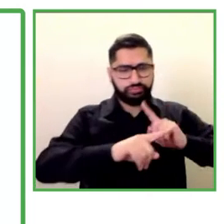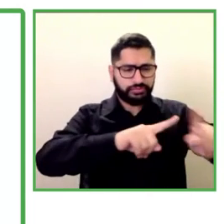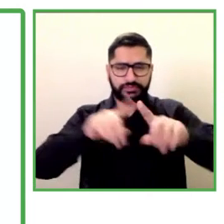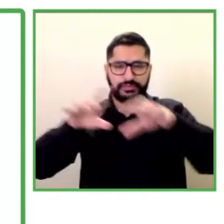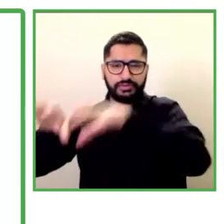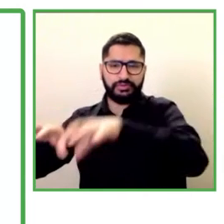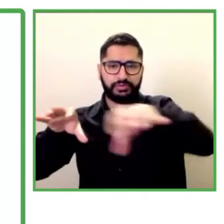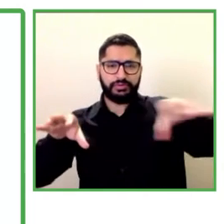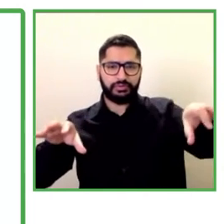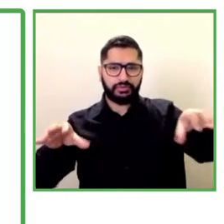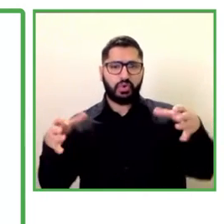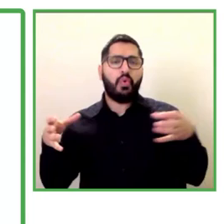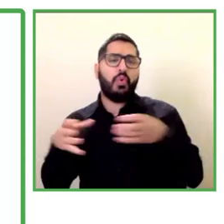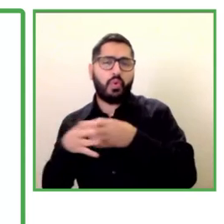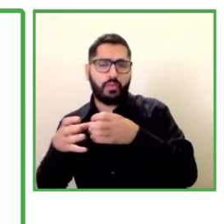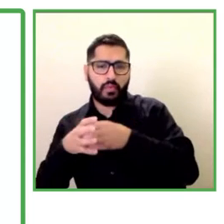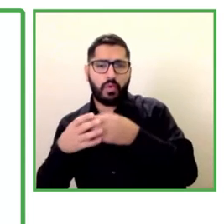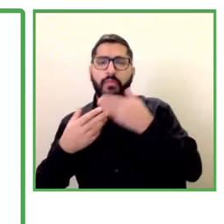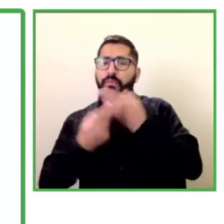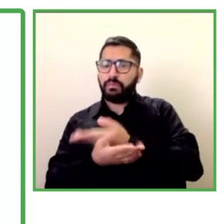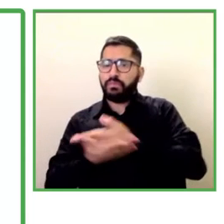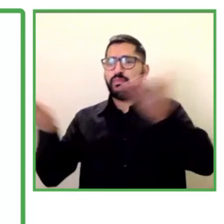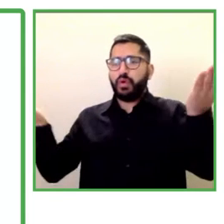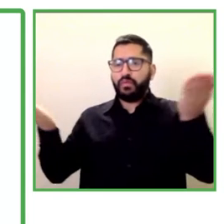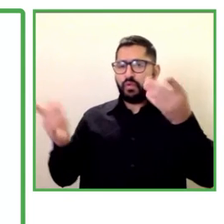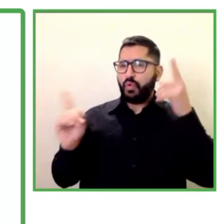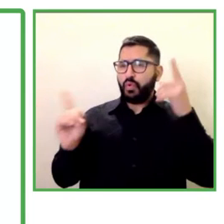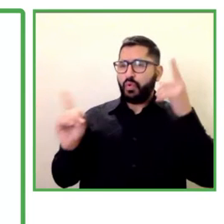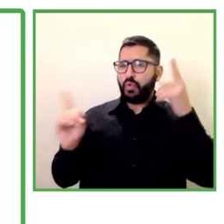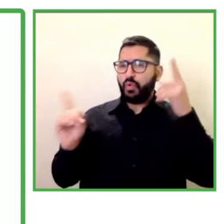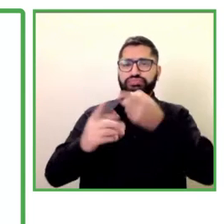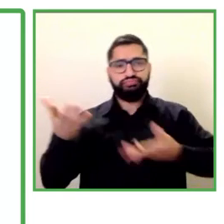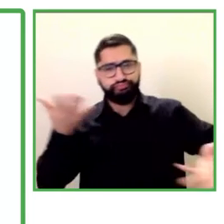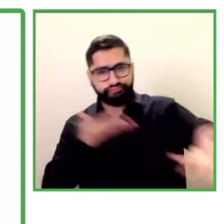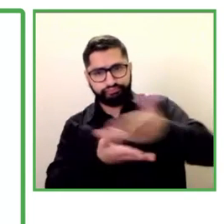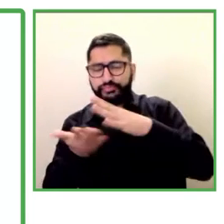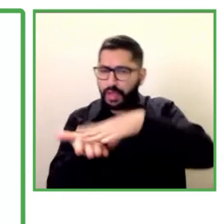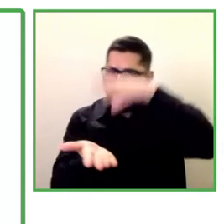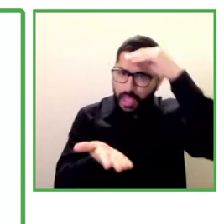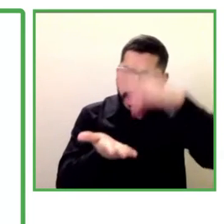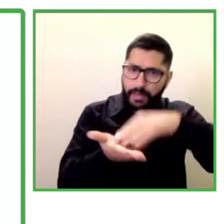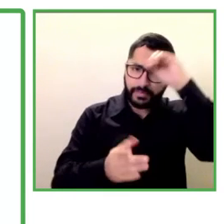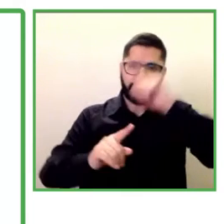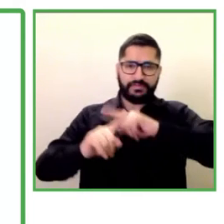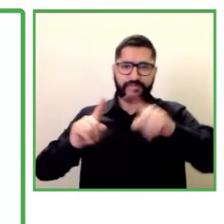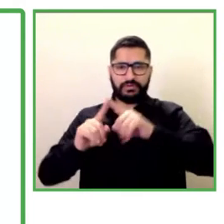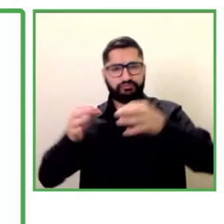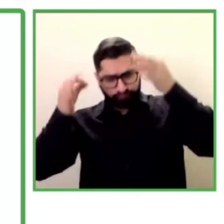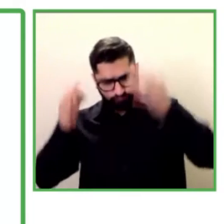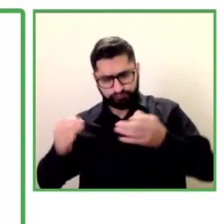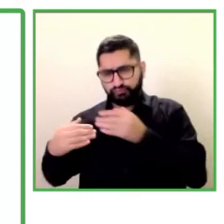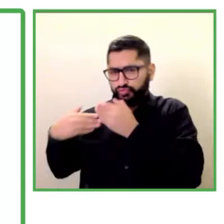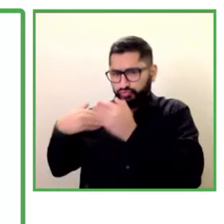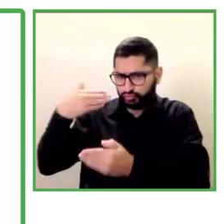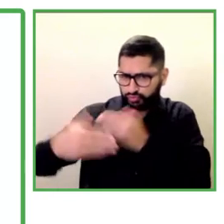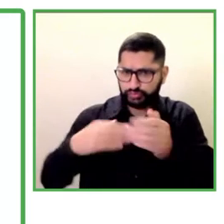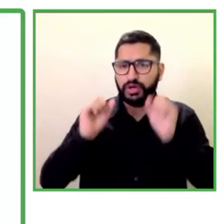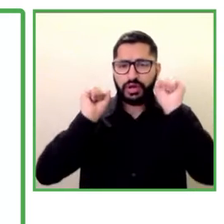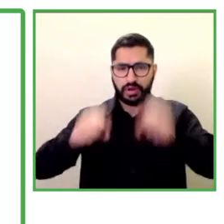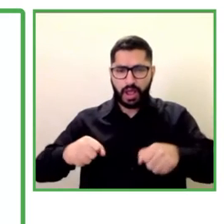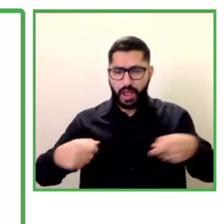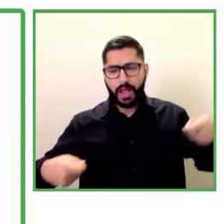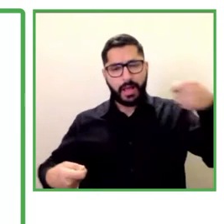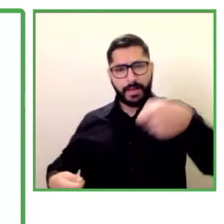the minimum acceptable criteria of inclusion in companies. And because we have found these needs, we will be able